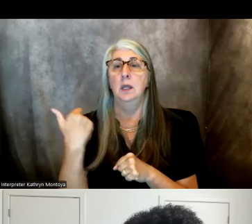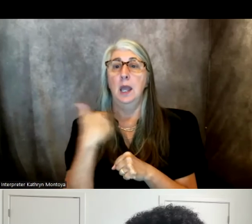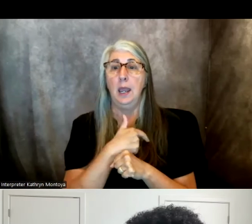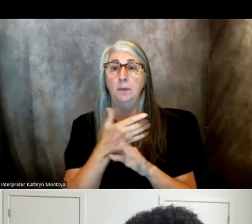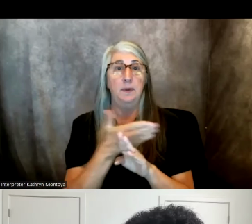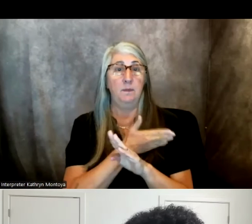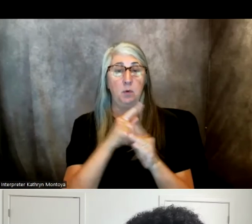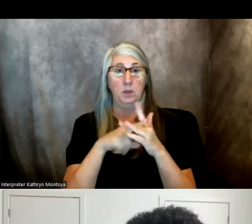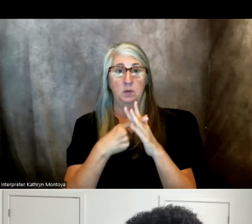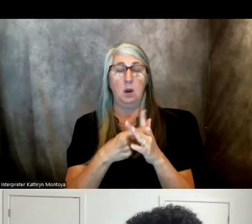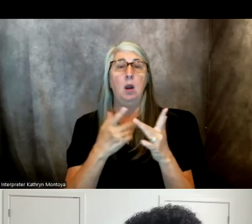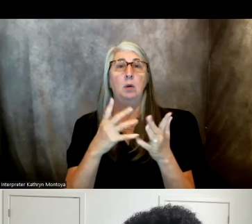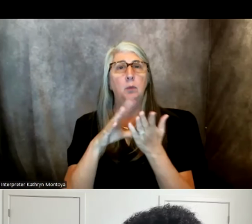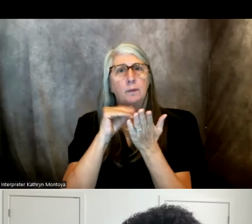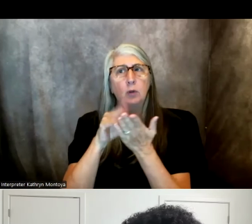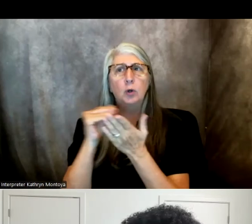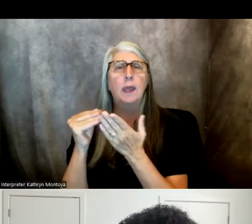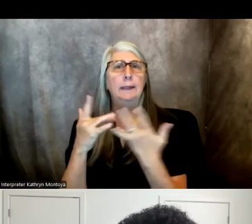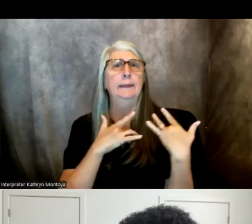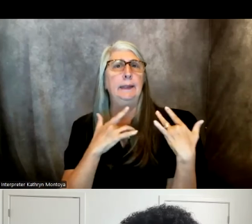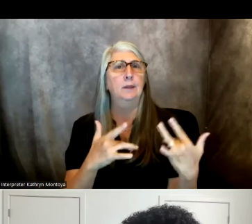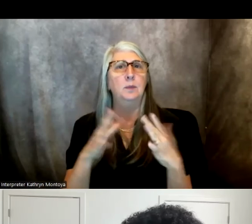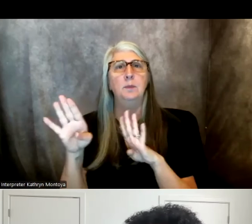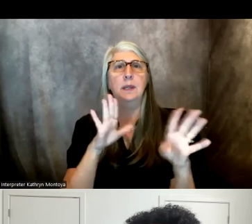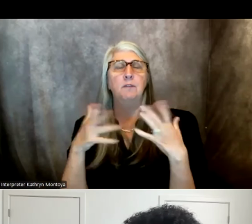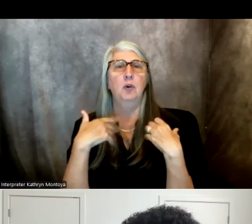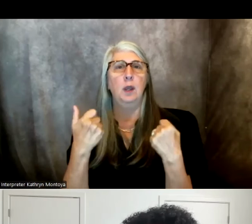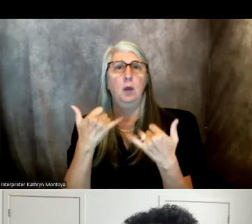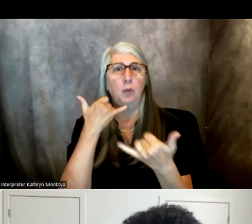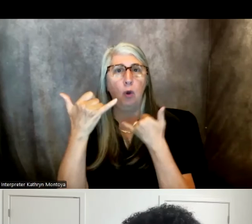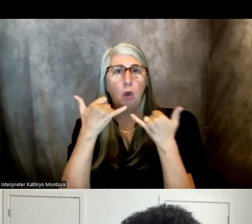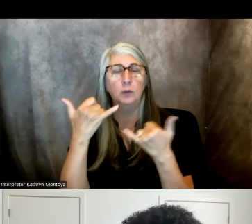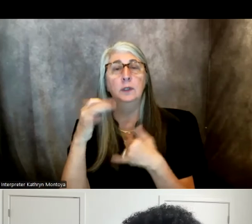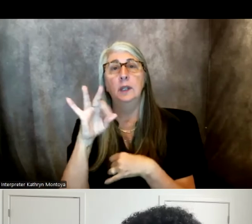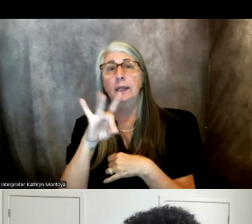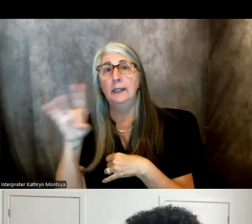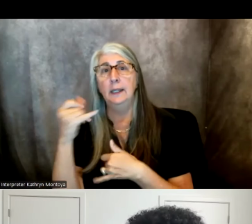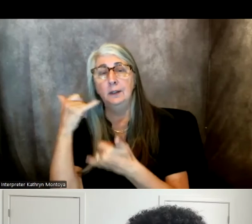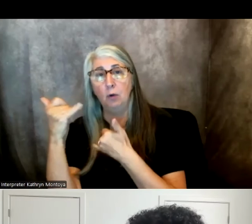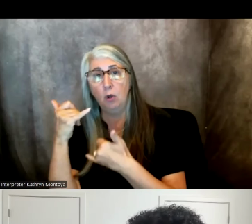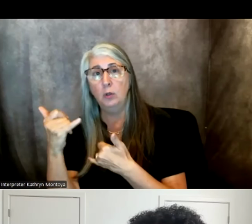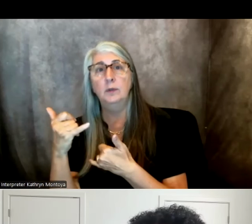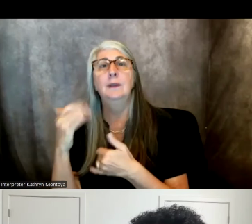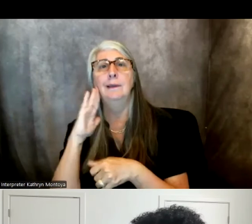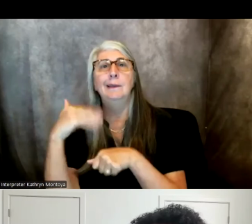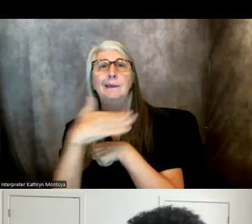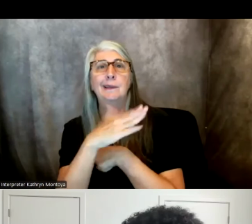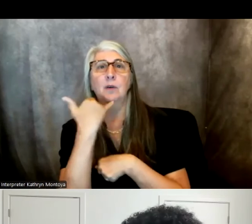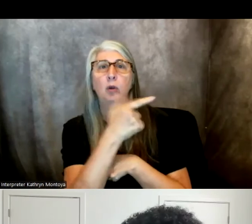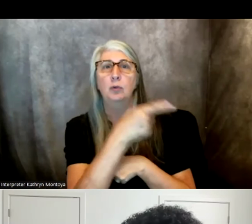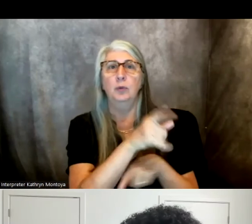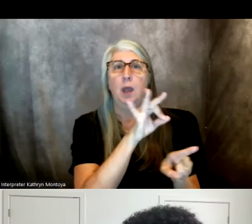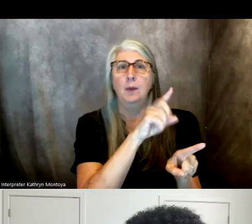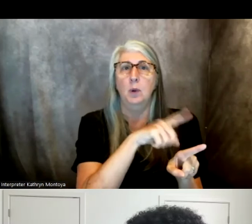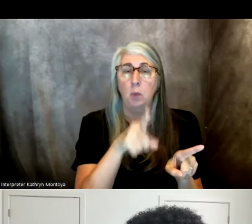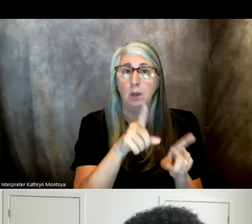the norm, or more of the status quo, that behavioral health call centers, including 988, do send calls to 911, but that the opposite